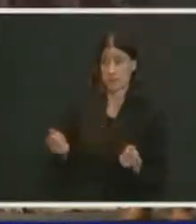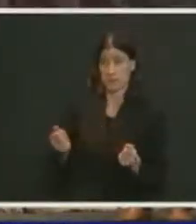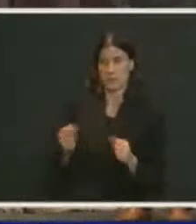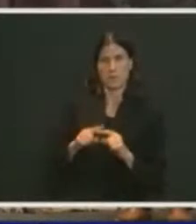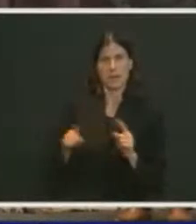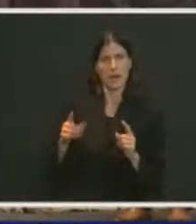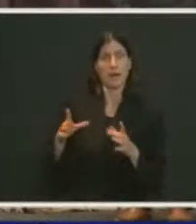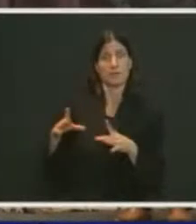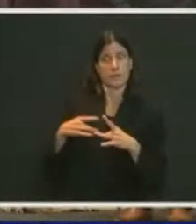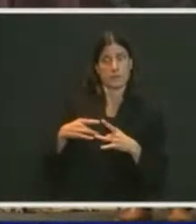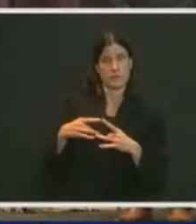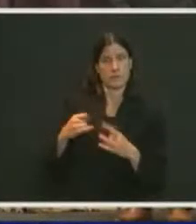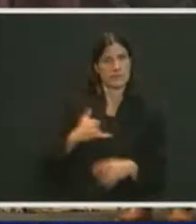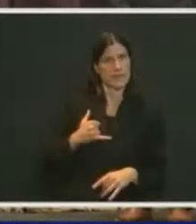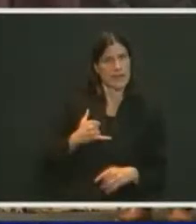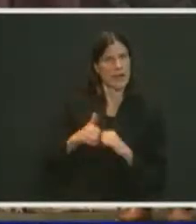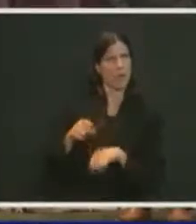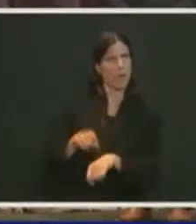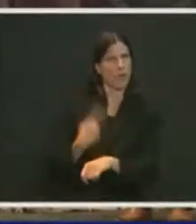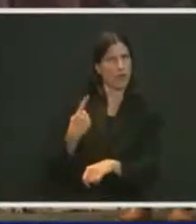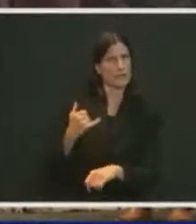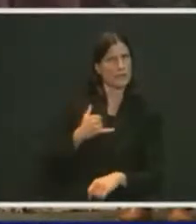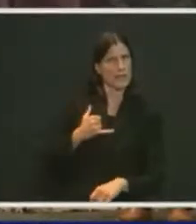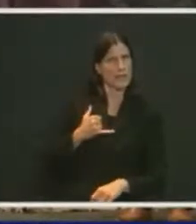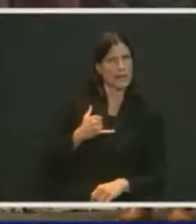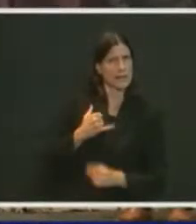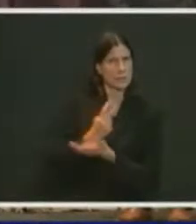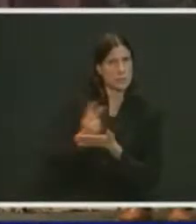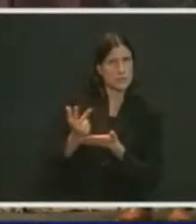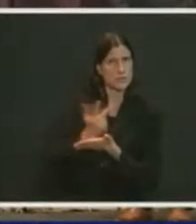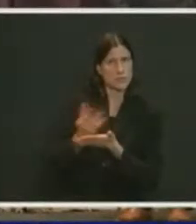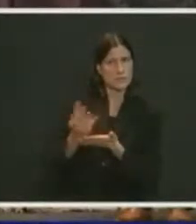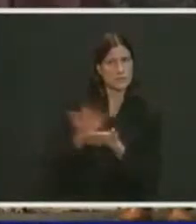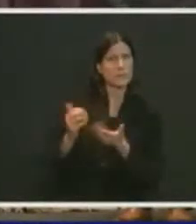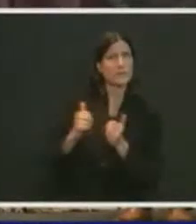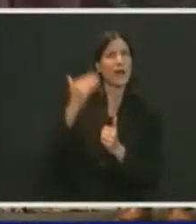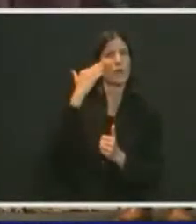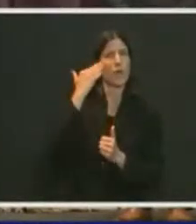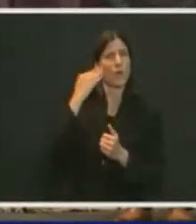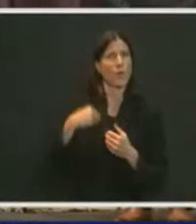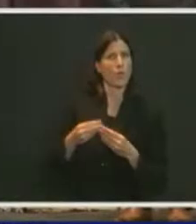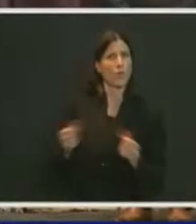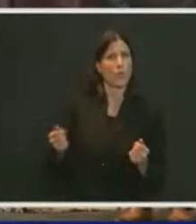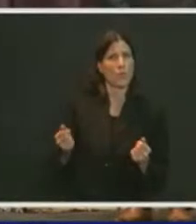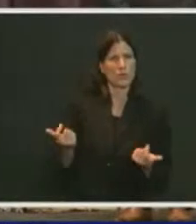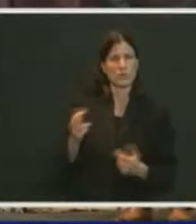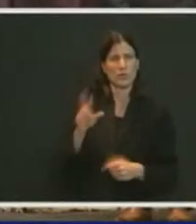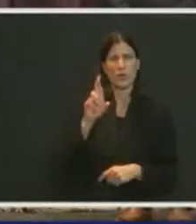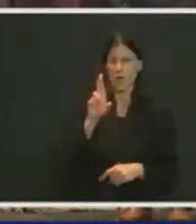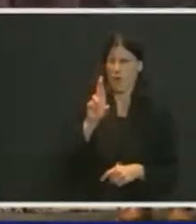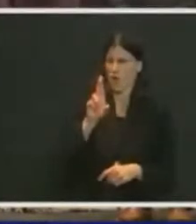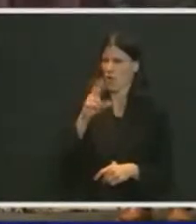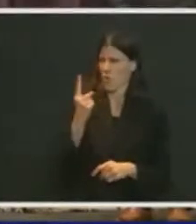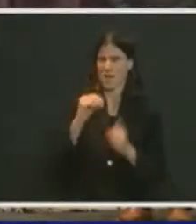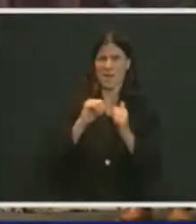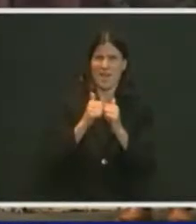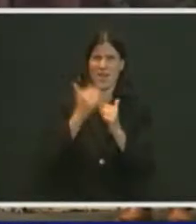how are we going to get a better handle on that? Yeah, so R0 is a